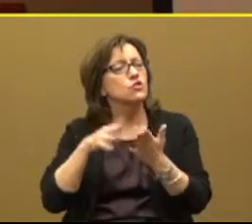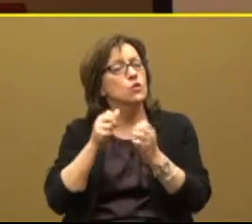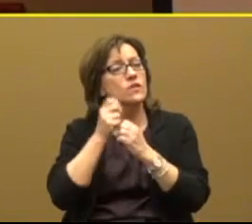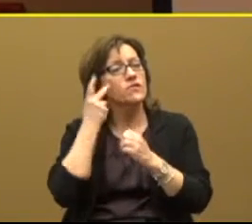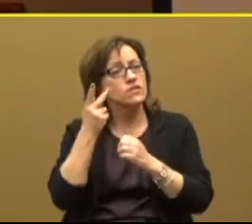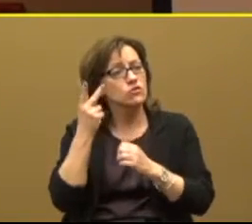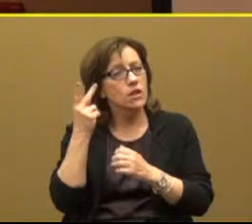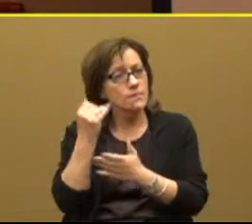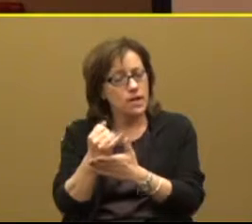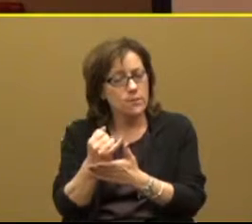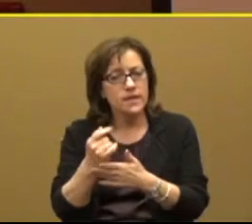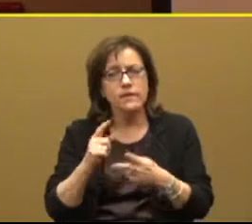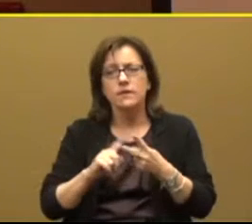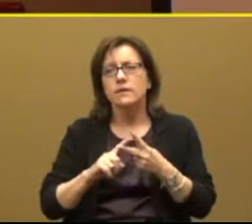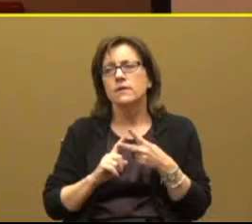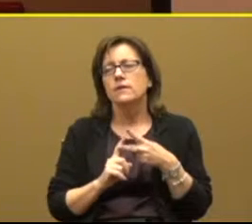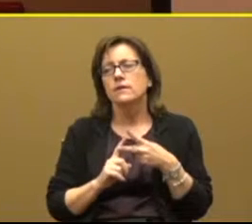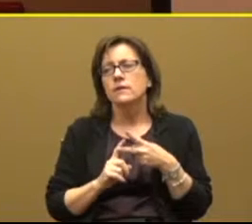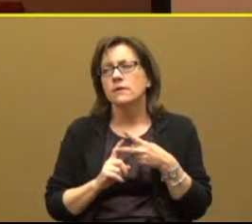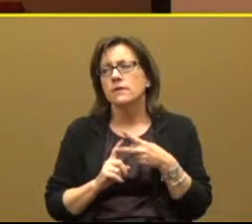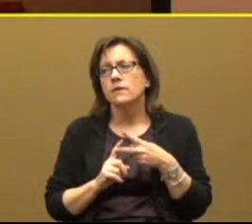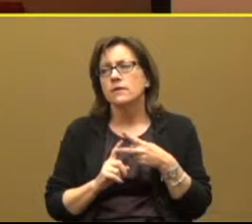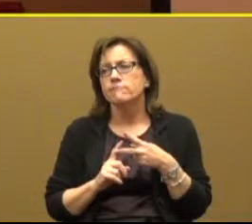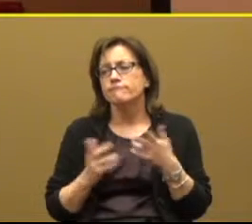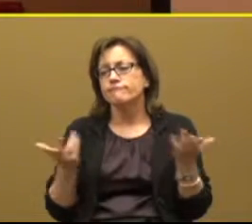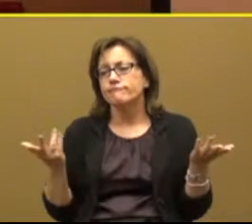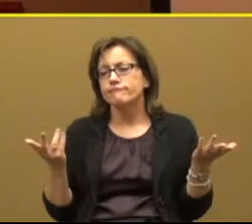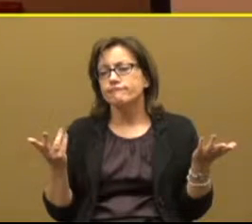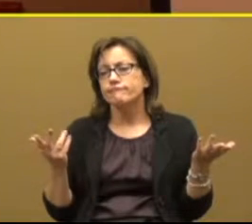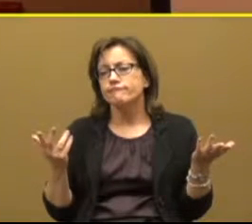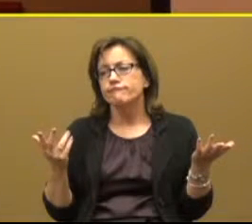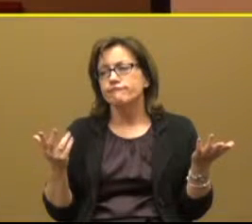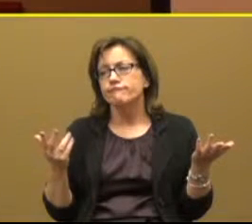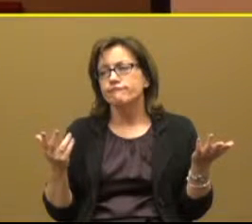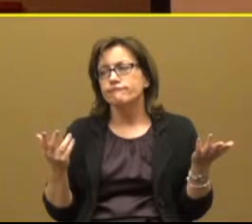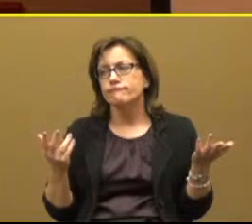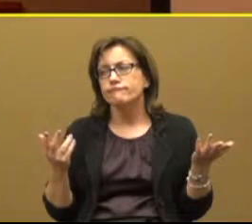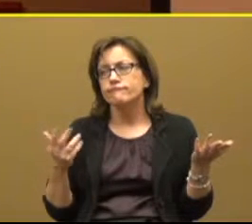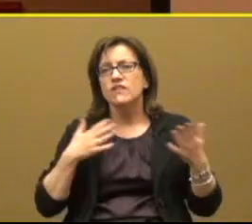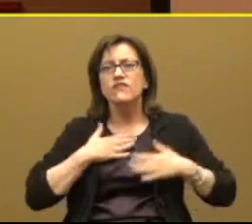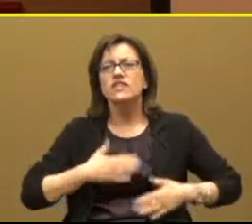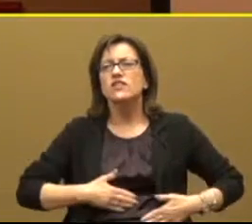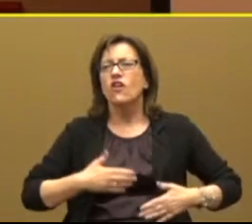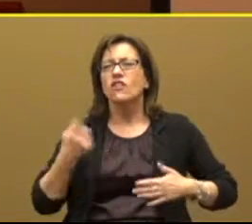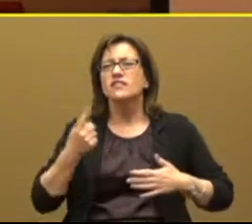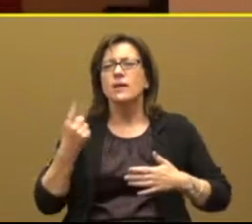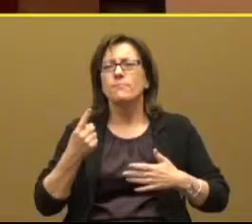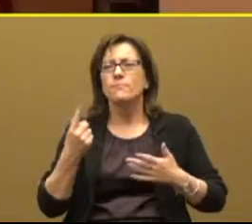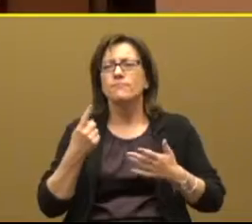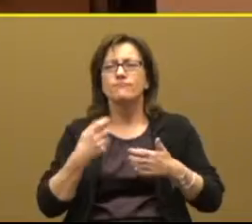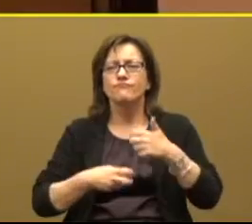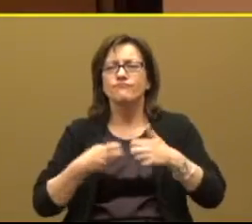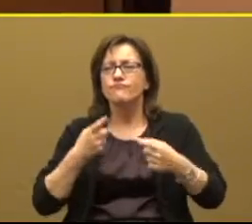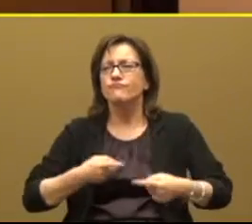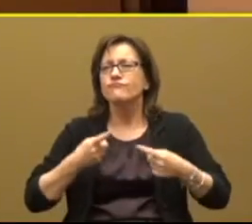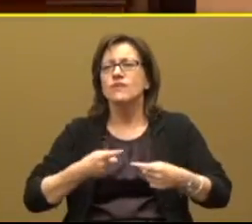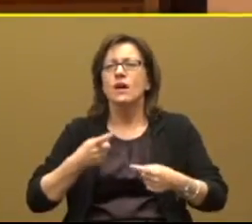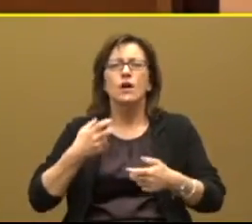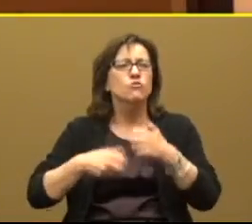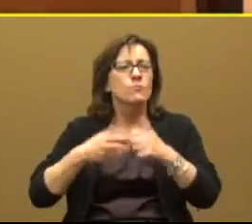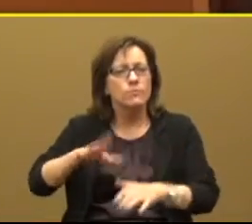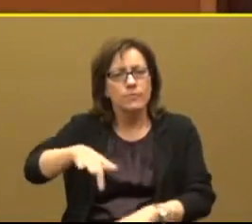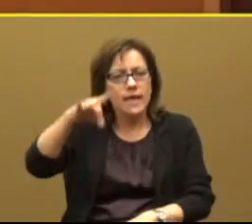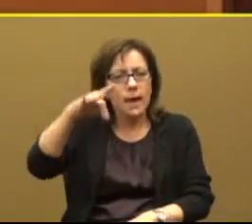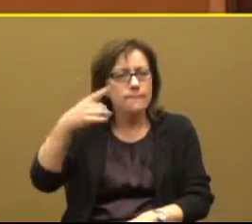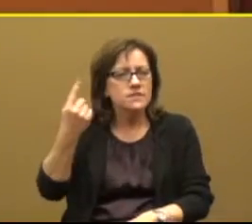have a student that has some physical capabilities, they have a problem picking things up, we've done things like raise